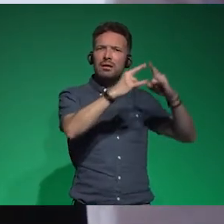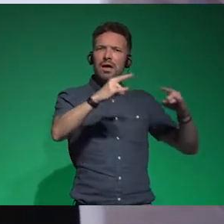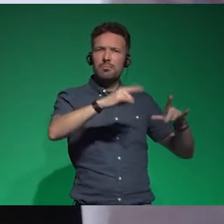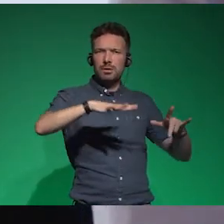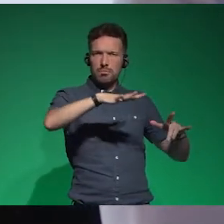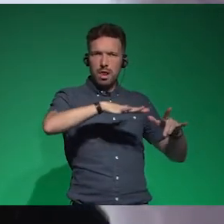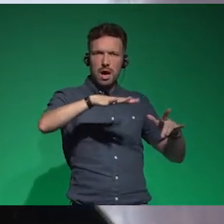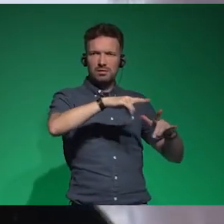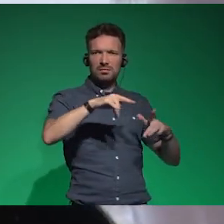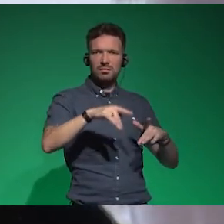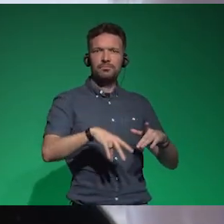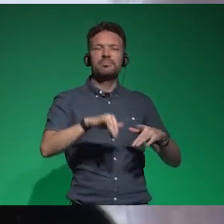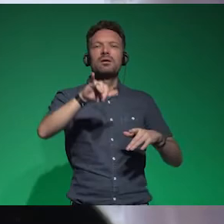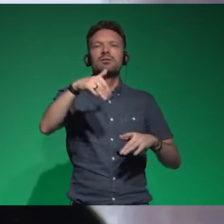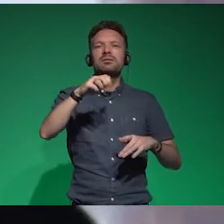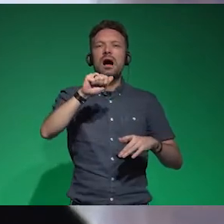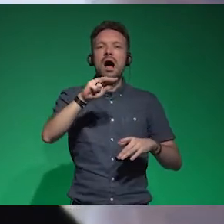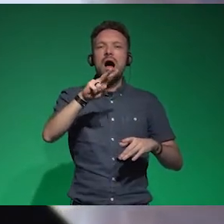national park. And